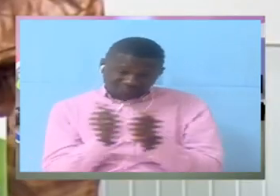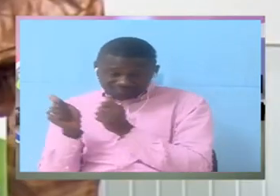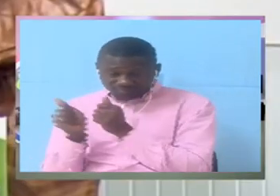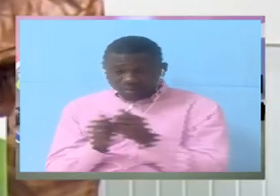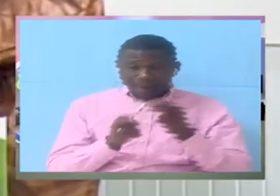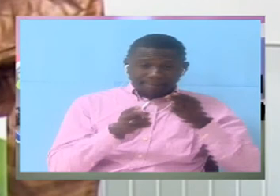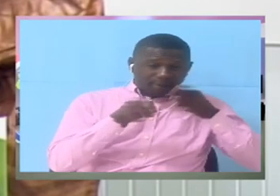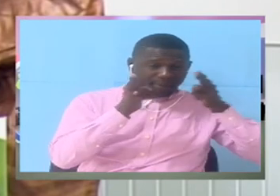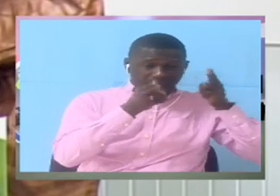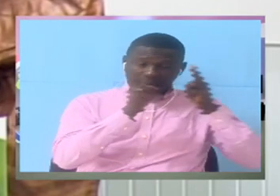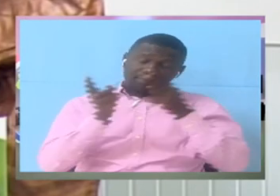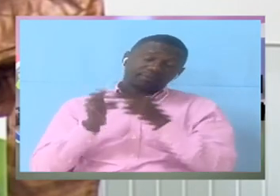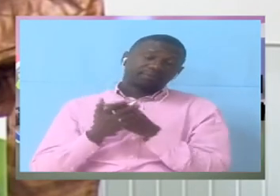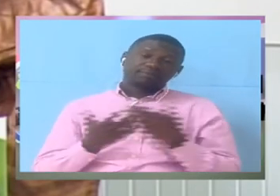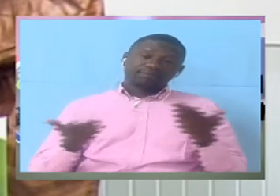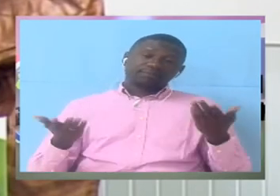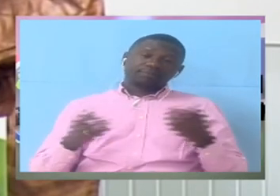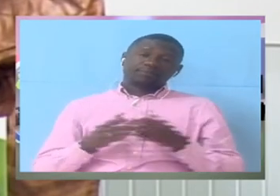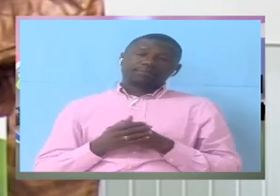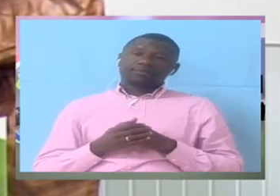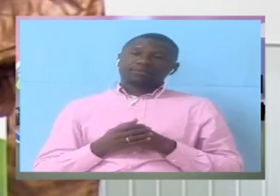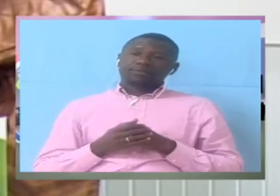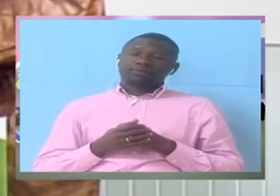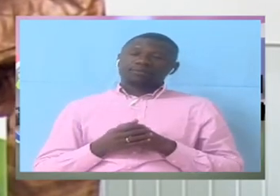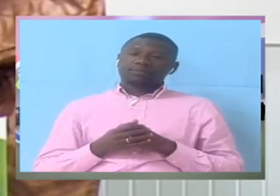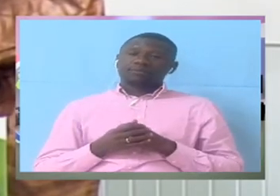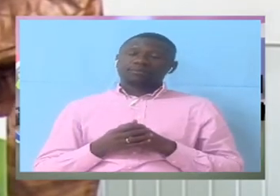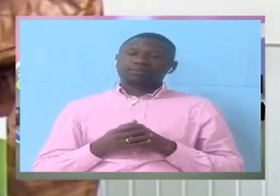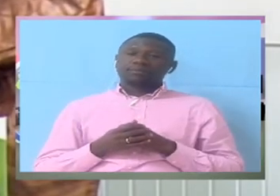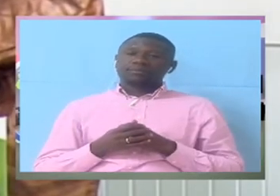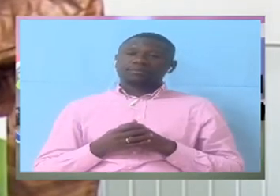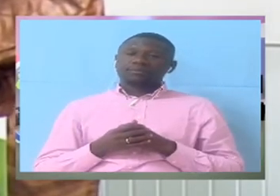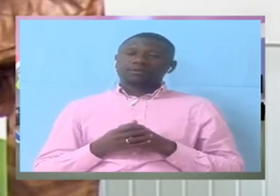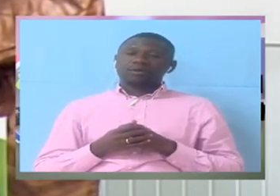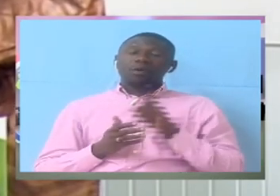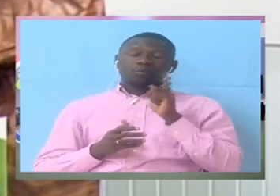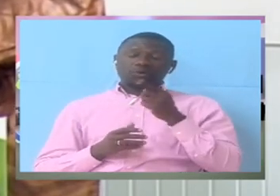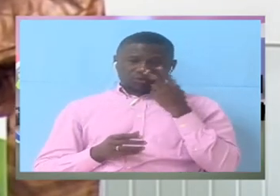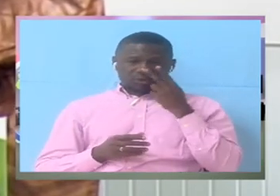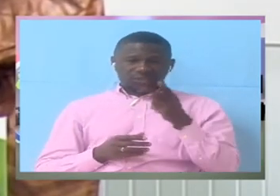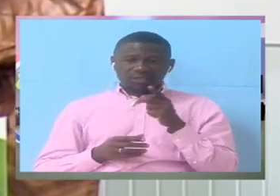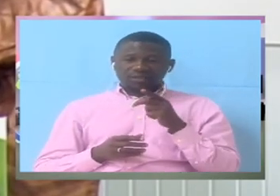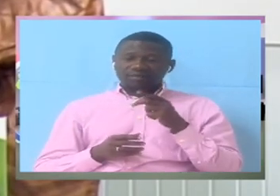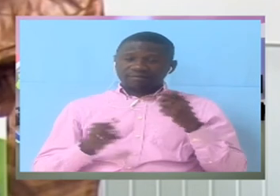But you see, fighting,